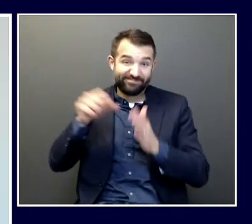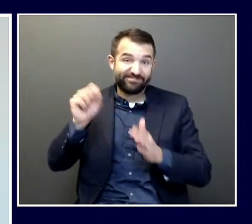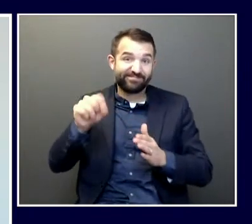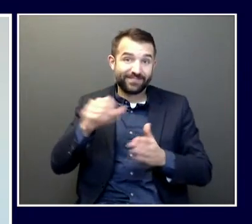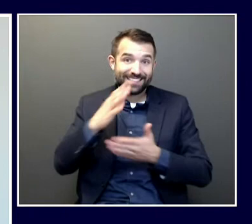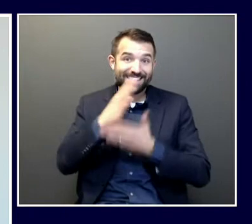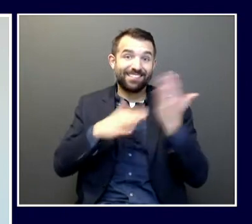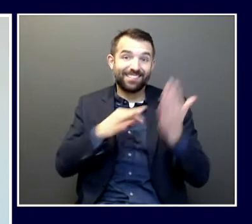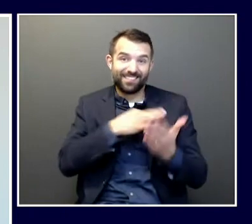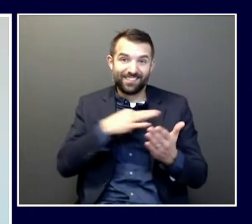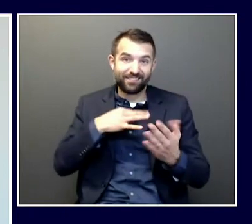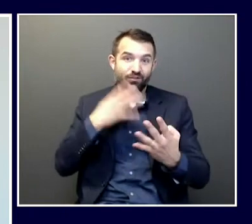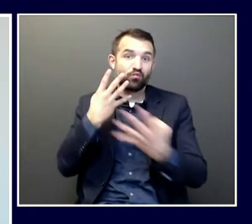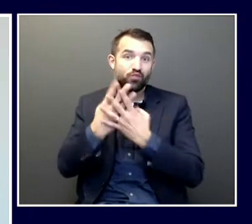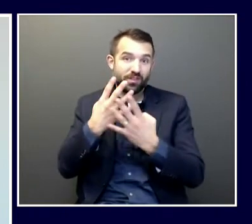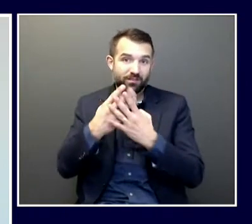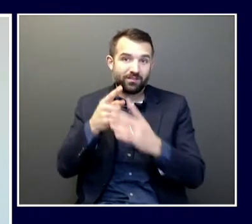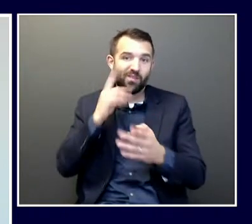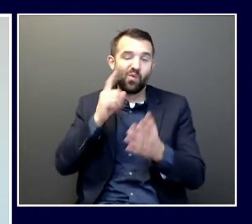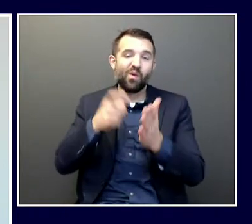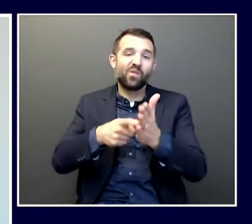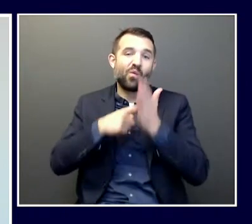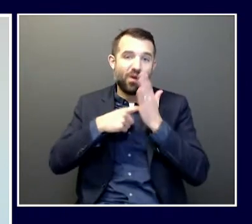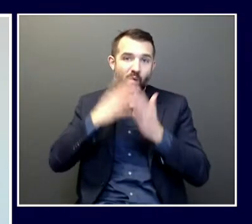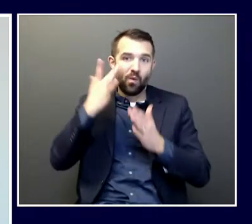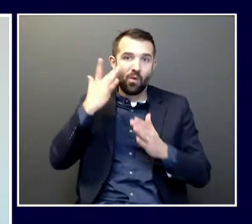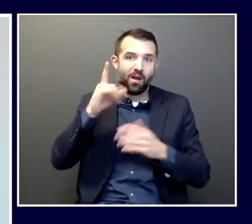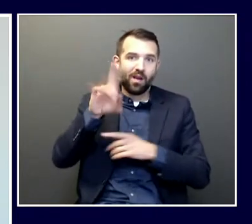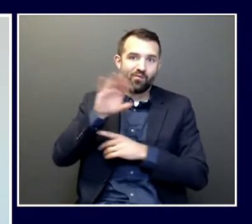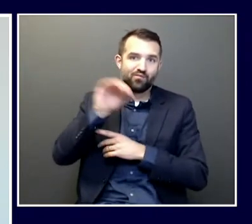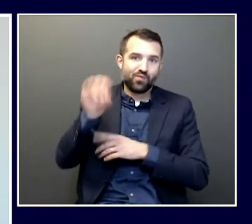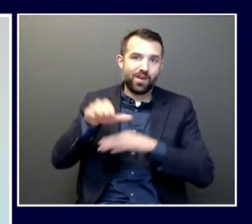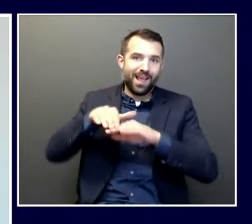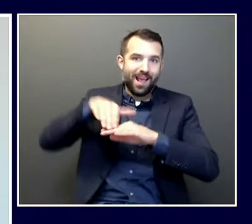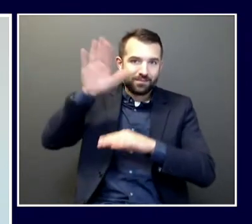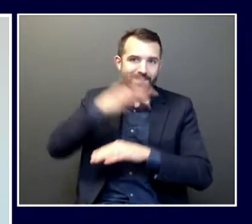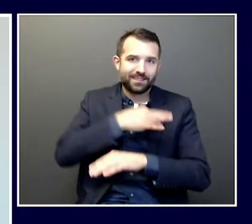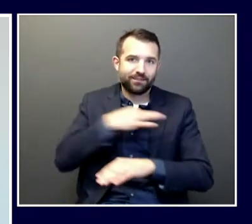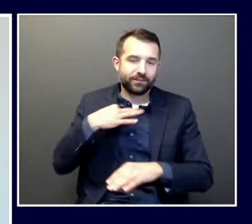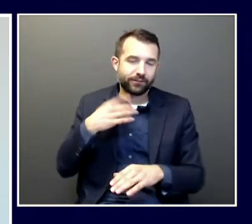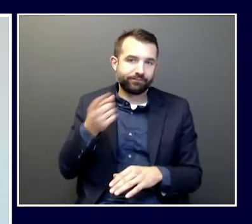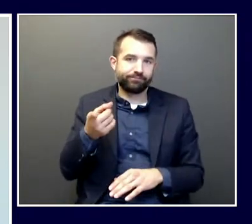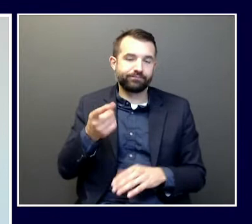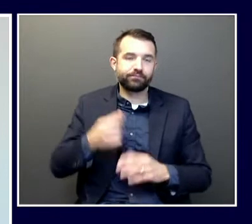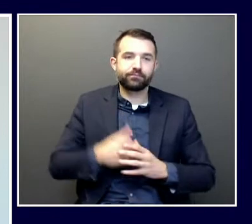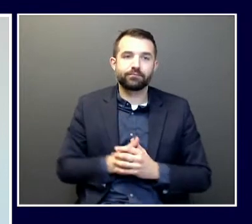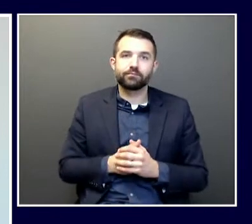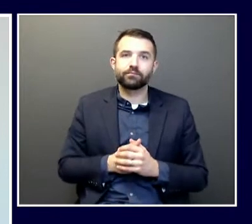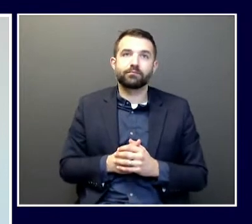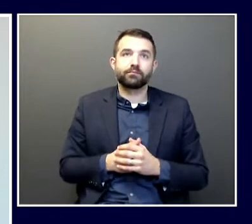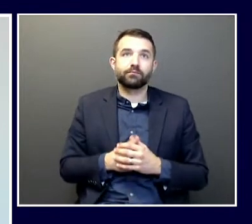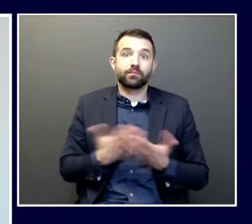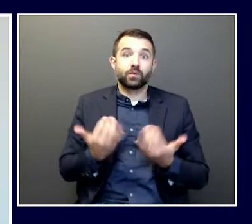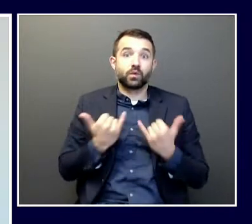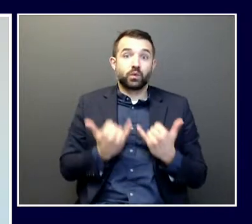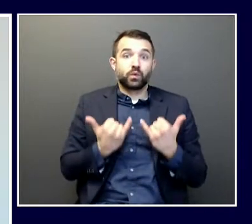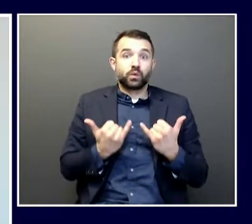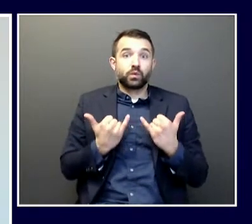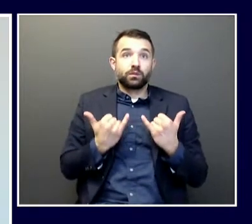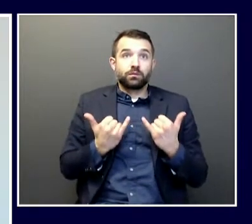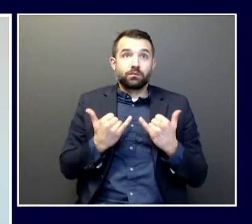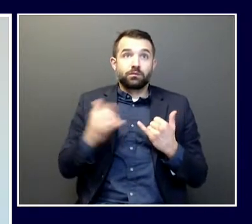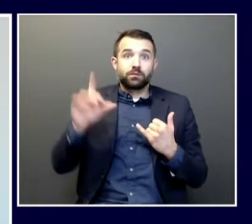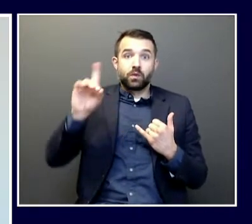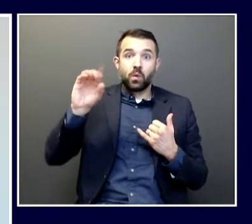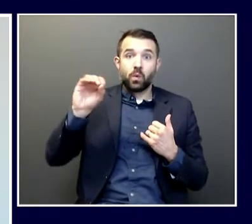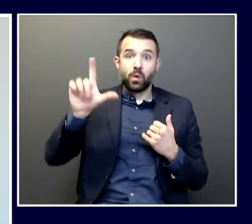will be subject to the OSHA rule, but that's to be determined by Department of Labor, both federal level and Maine